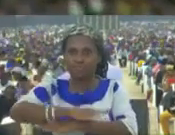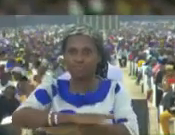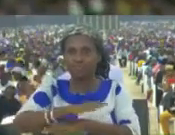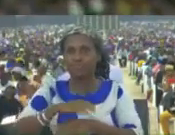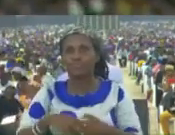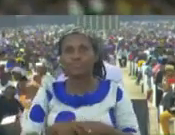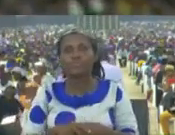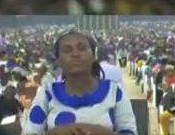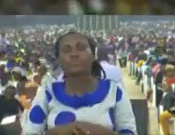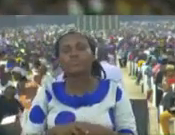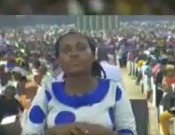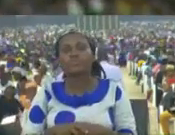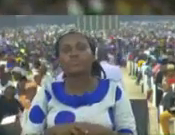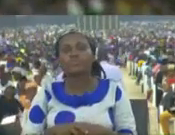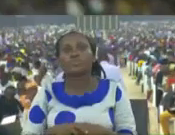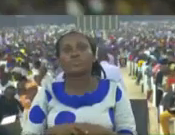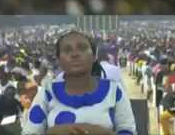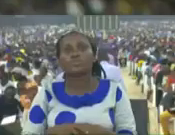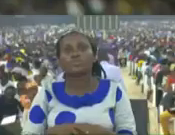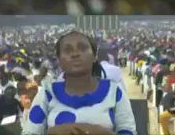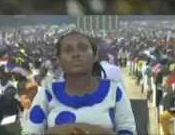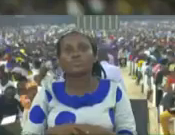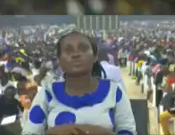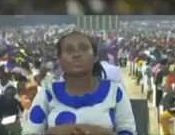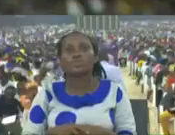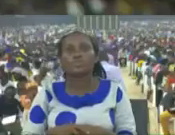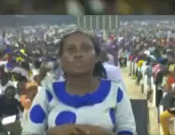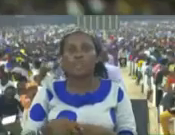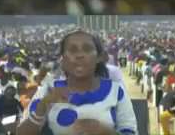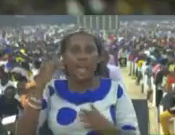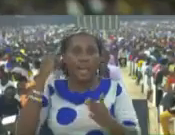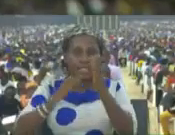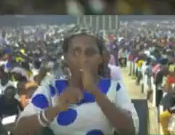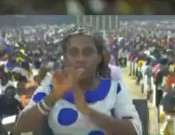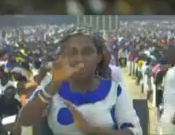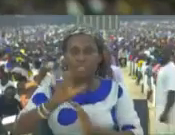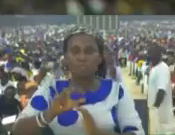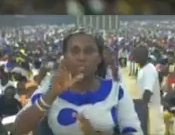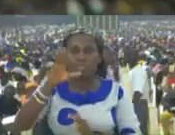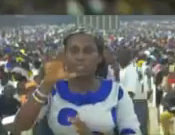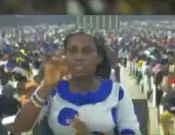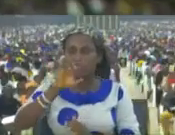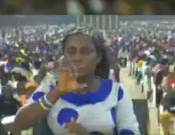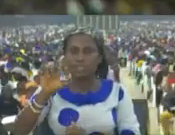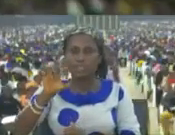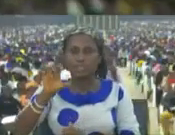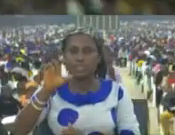38, verse 5 to 8, Isaiah 38, verse 5 to 8,